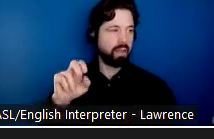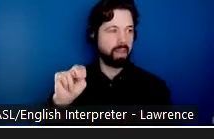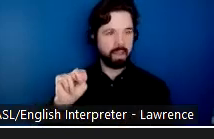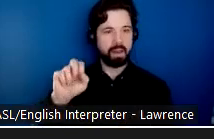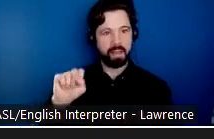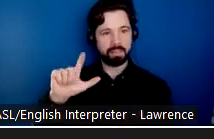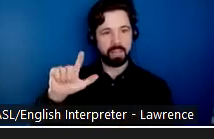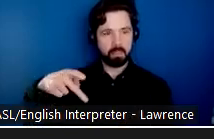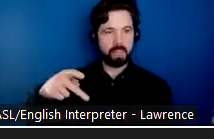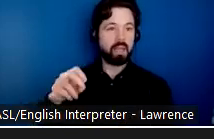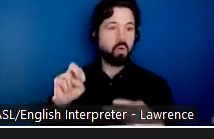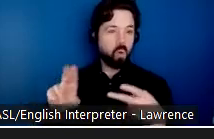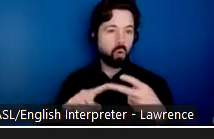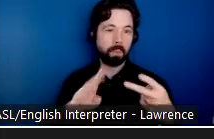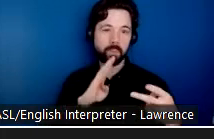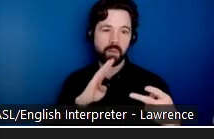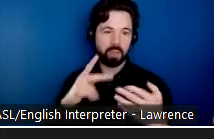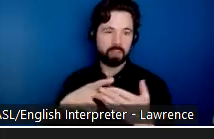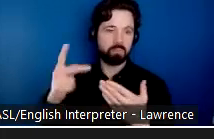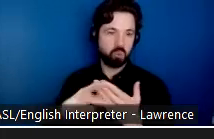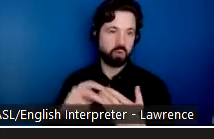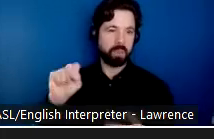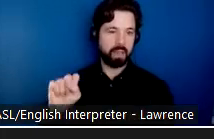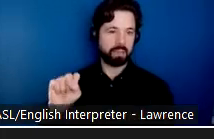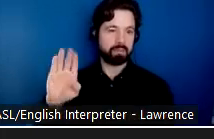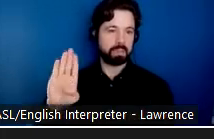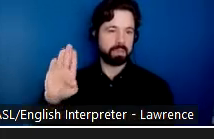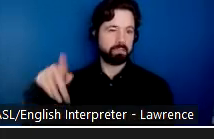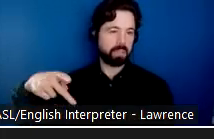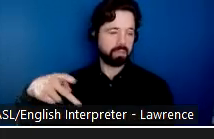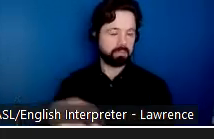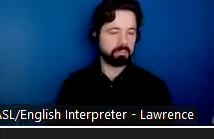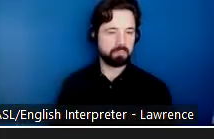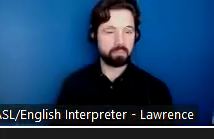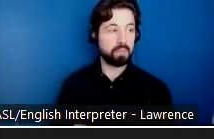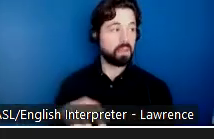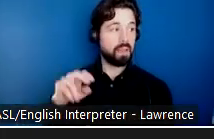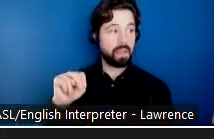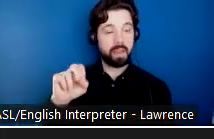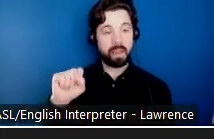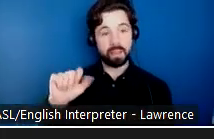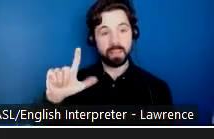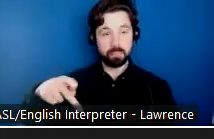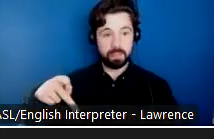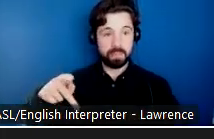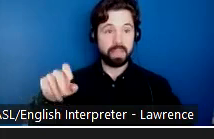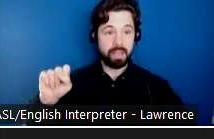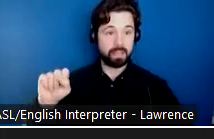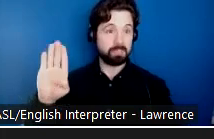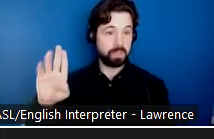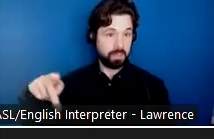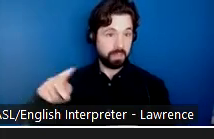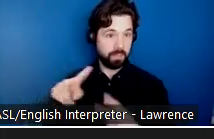School Breakfast Program, or SBP. The NSLP and SBP are